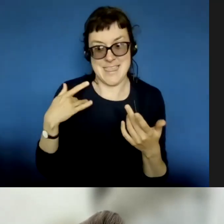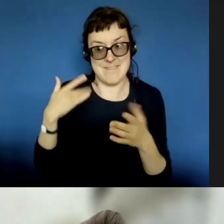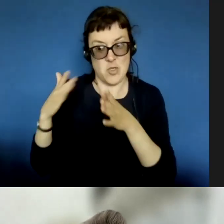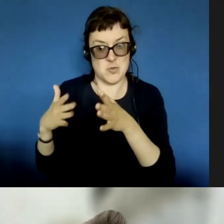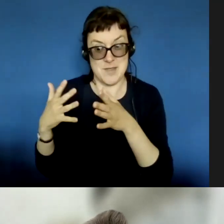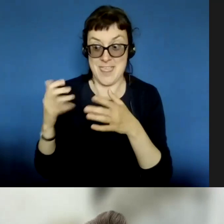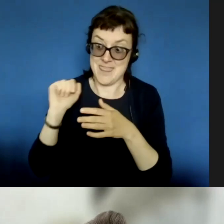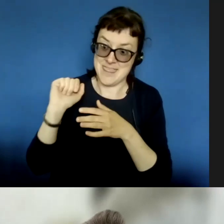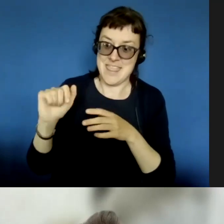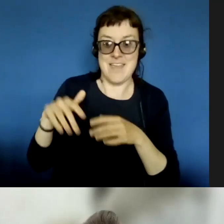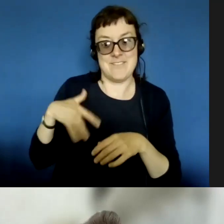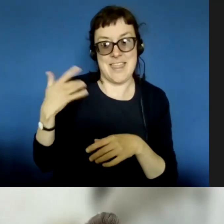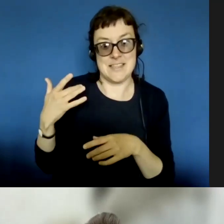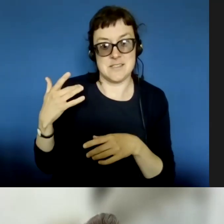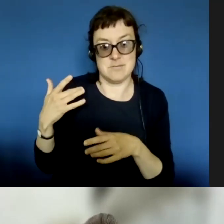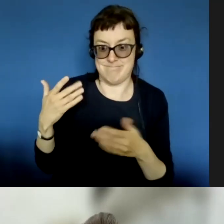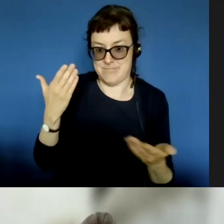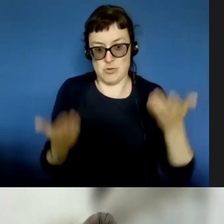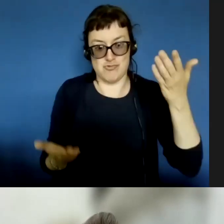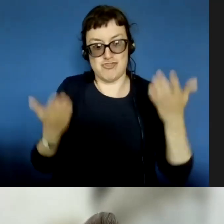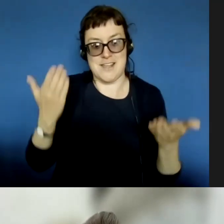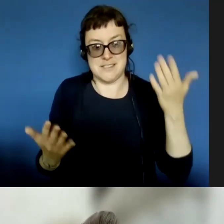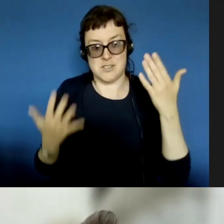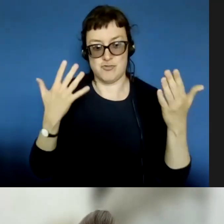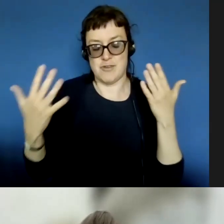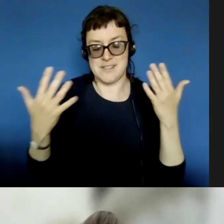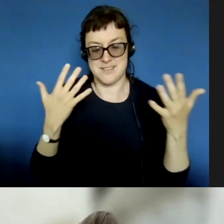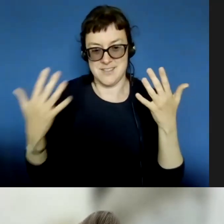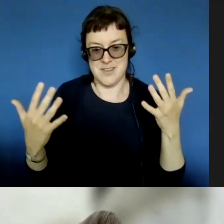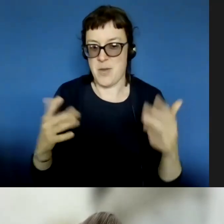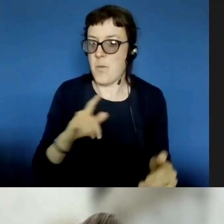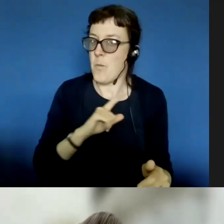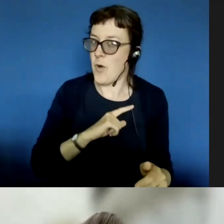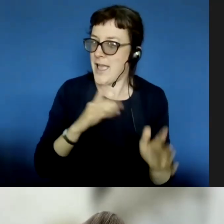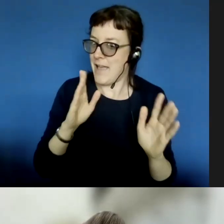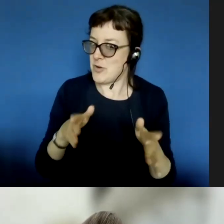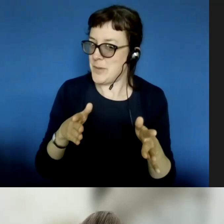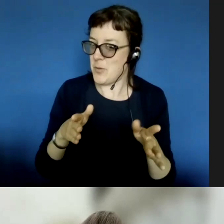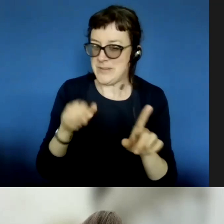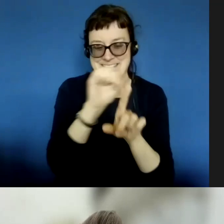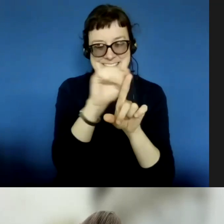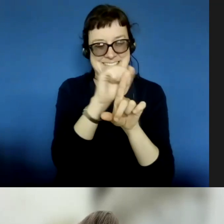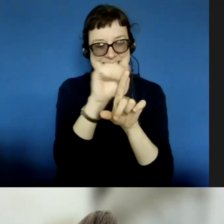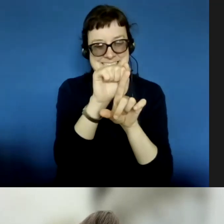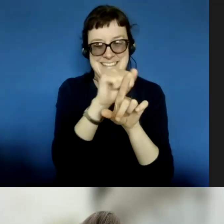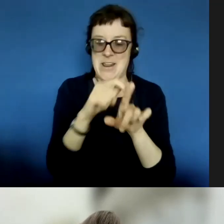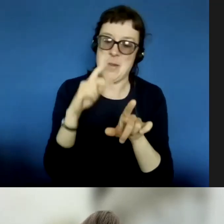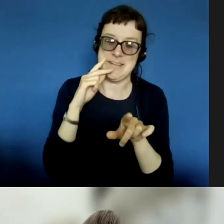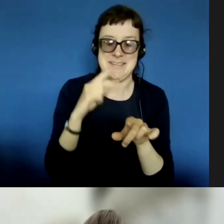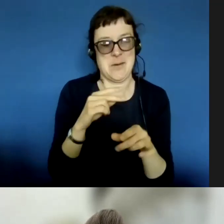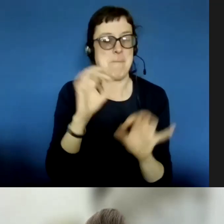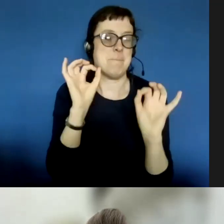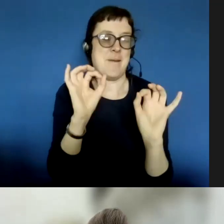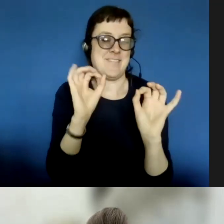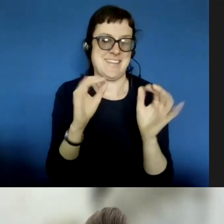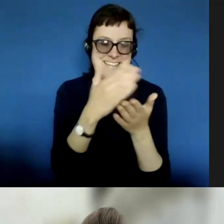about it. And this whole why does everything always have to be neat and tidy and sanitized? And I